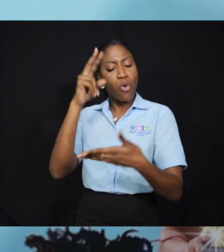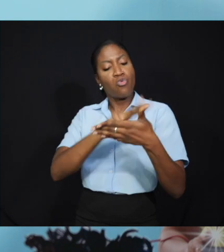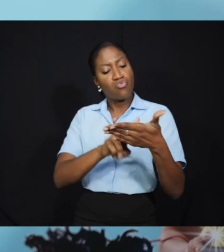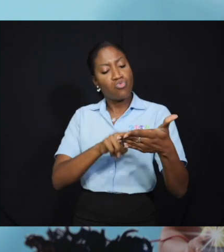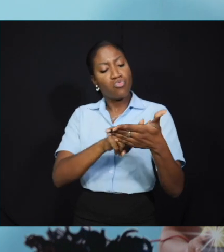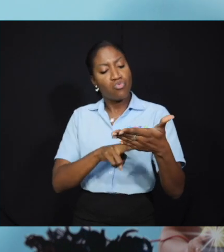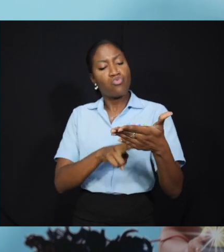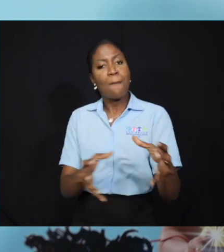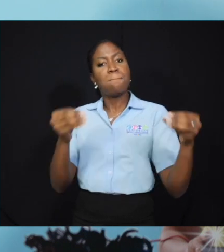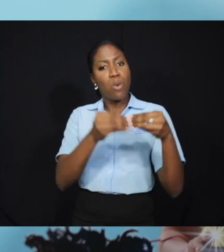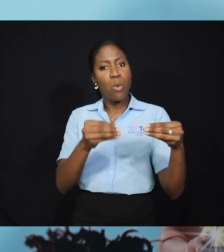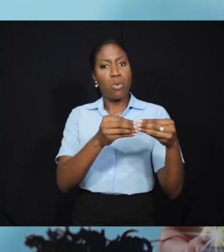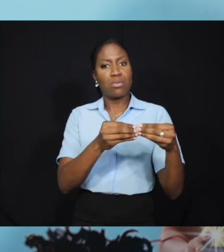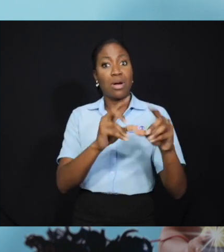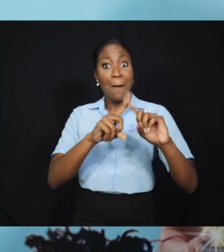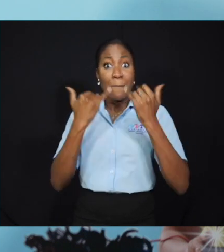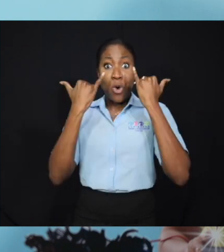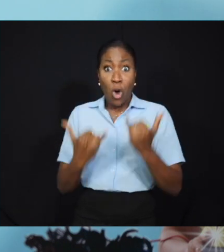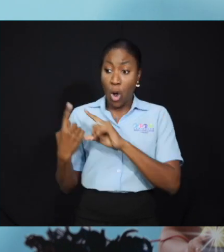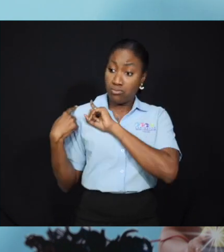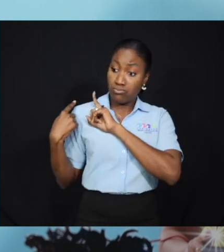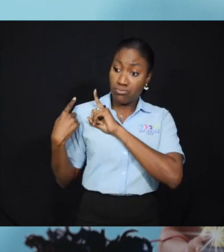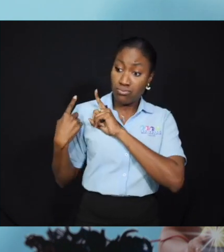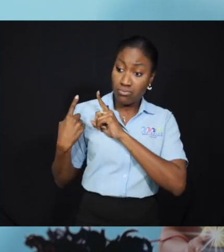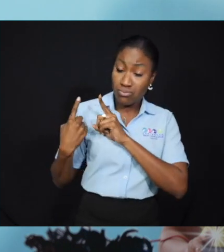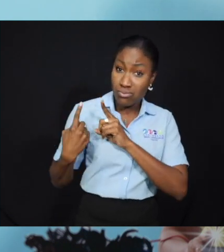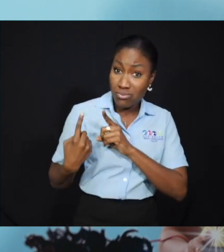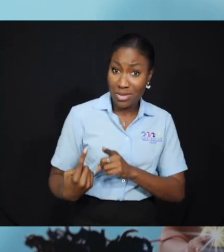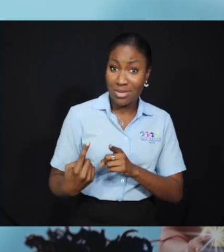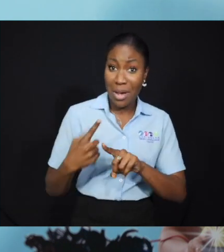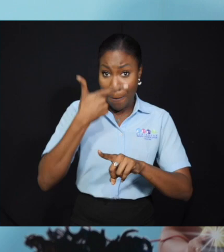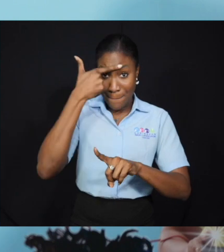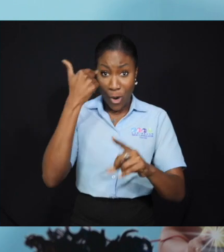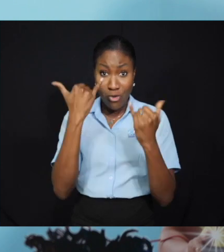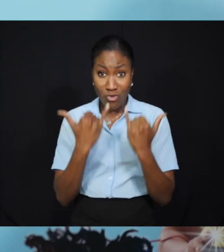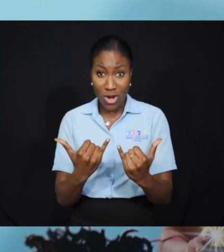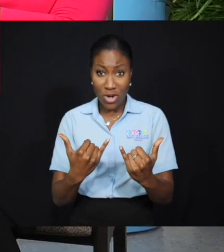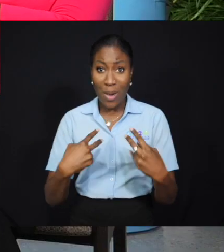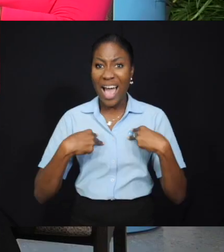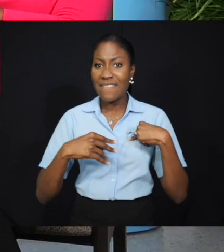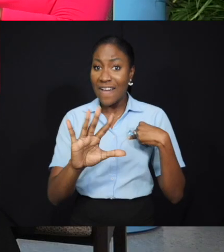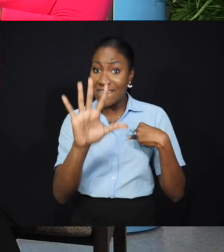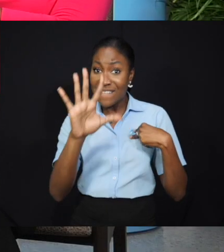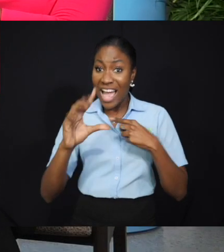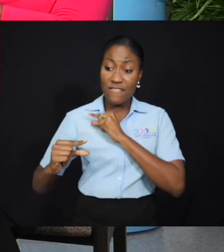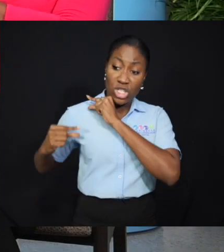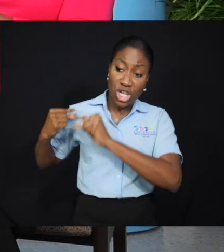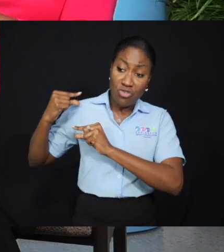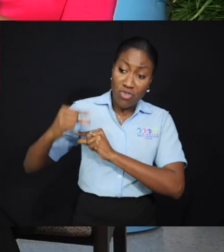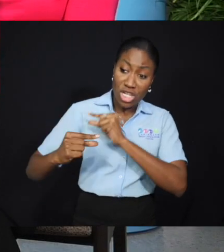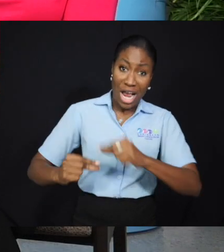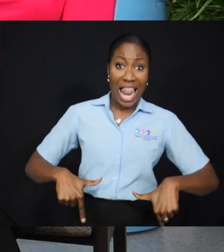that and leap across, because right now we have 5 generations alive at the same time,